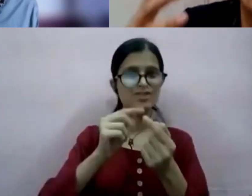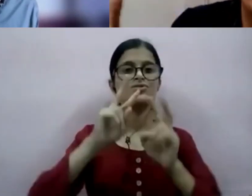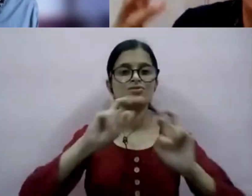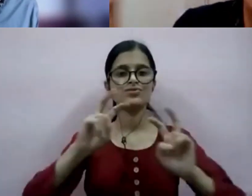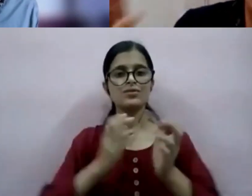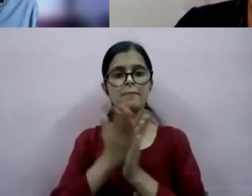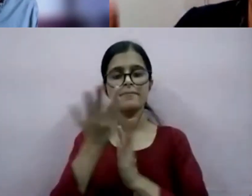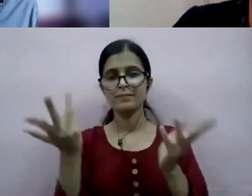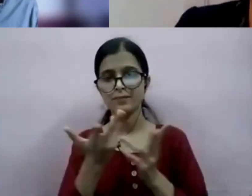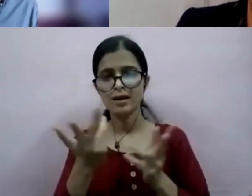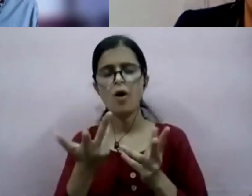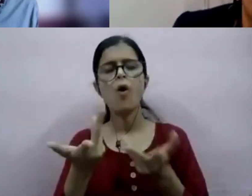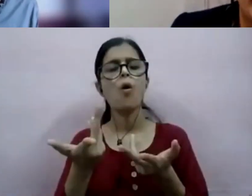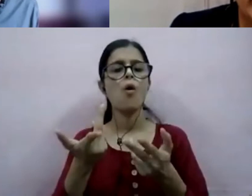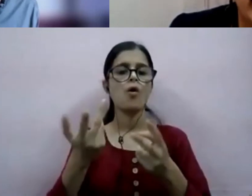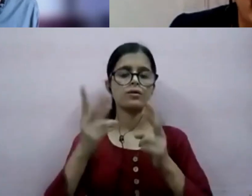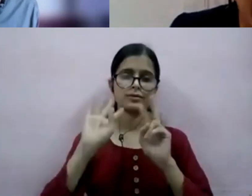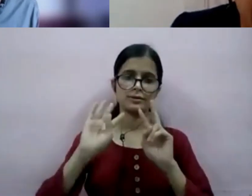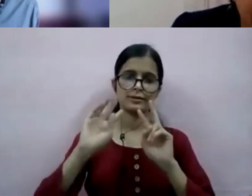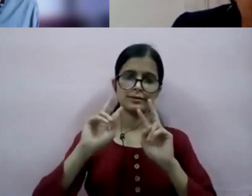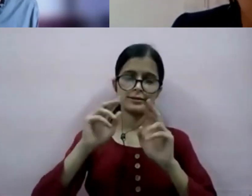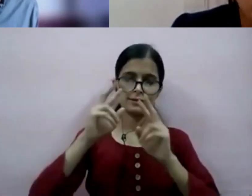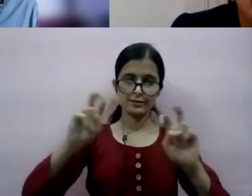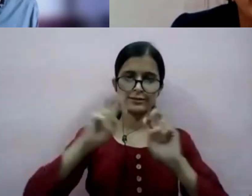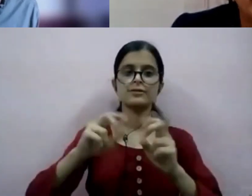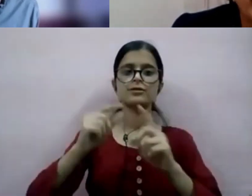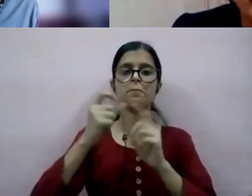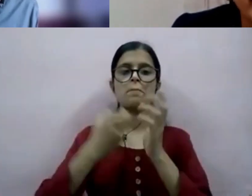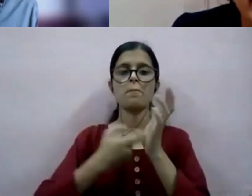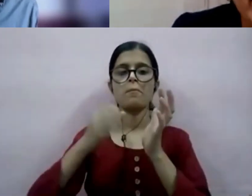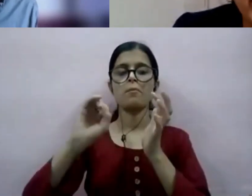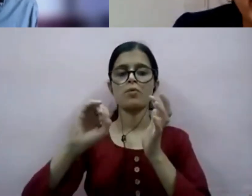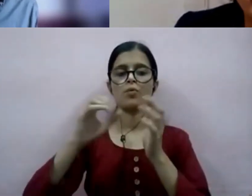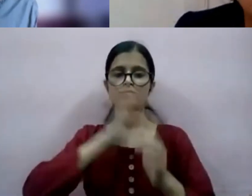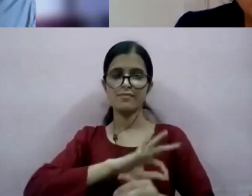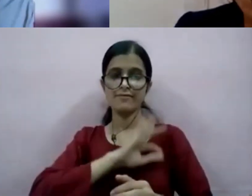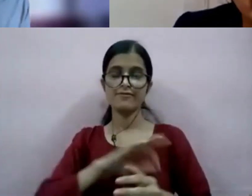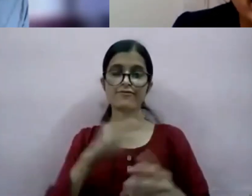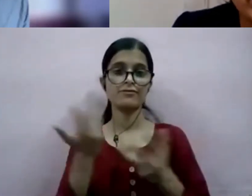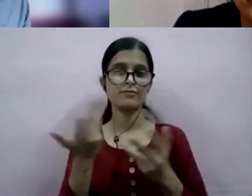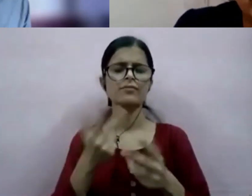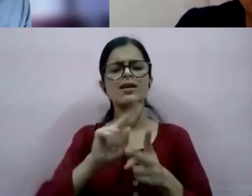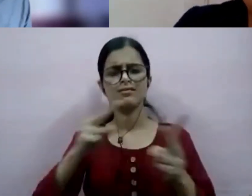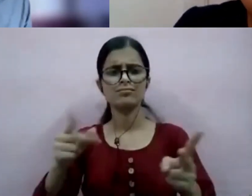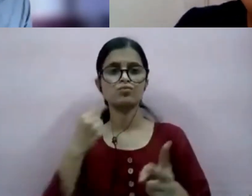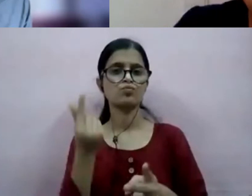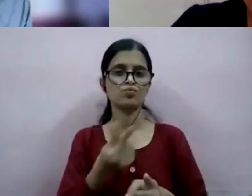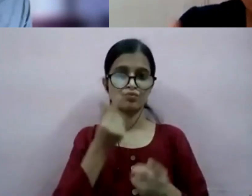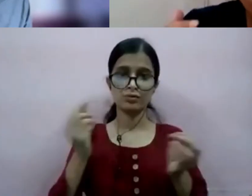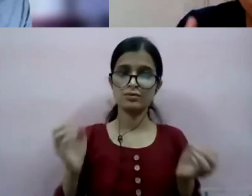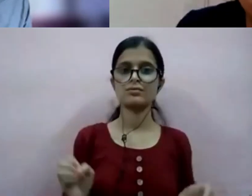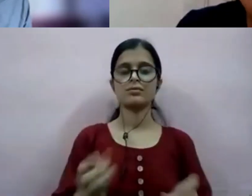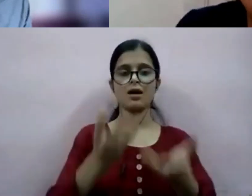and also research approach. I think this has been a very useful start for those